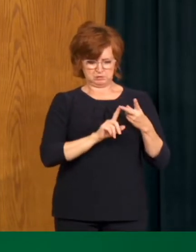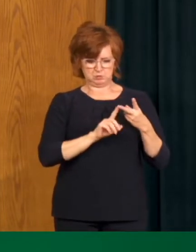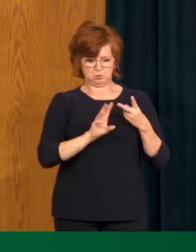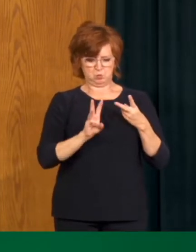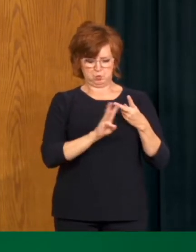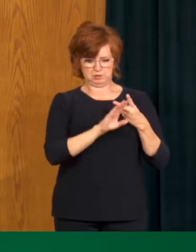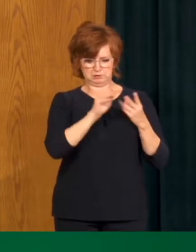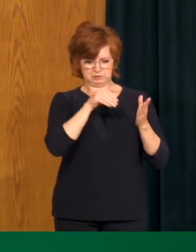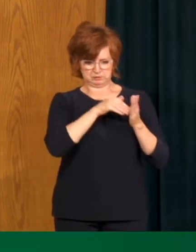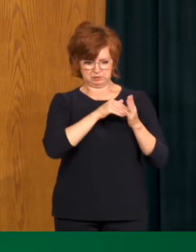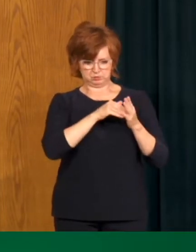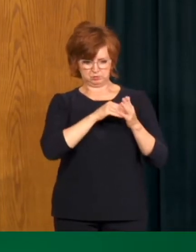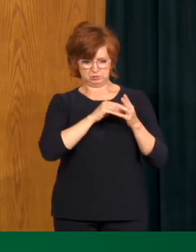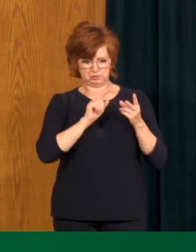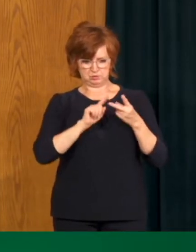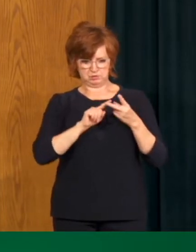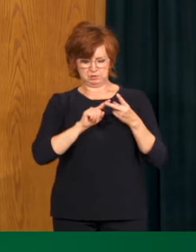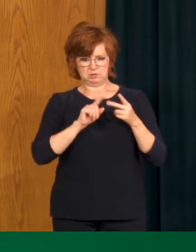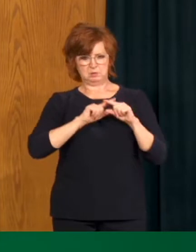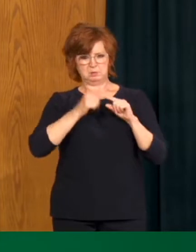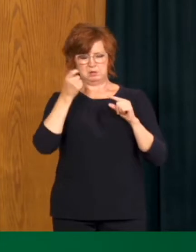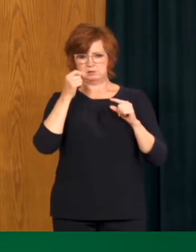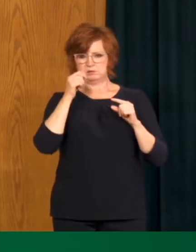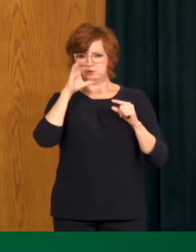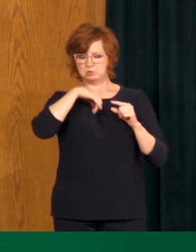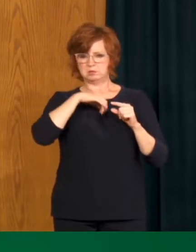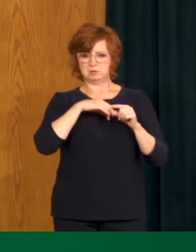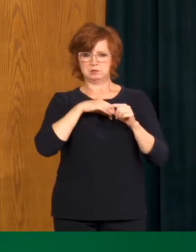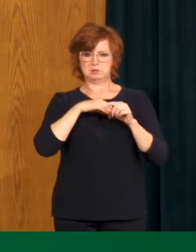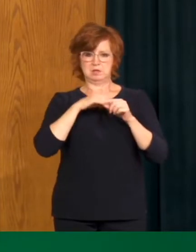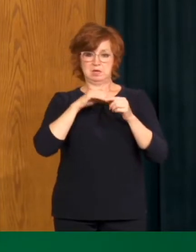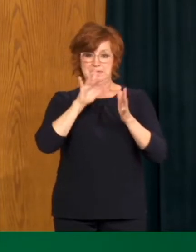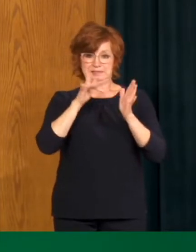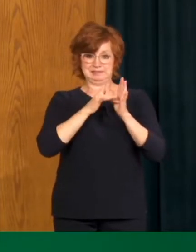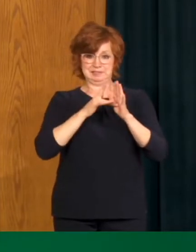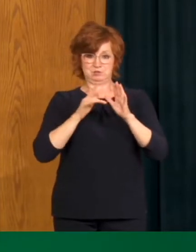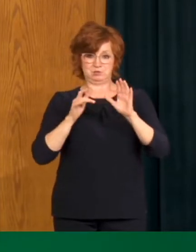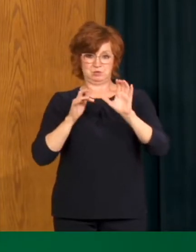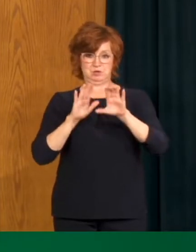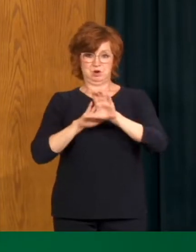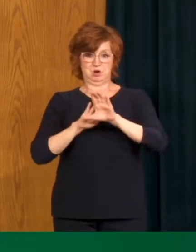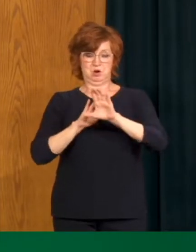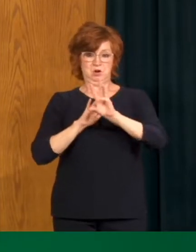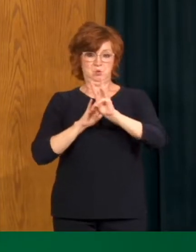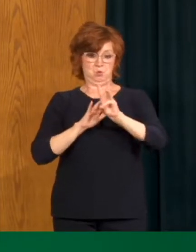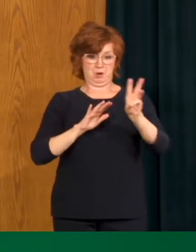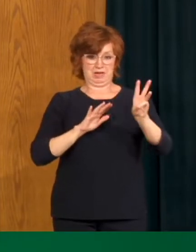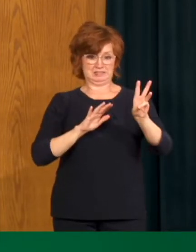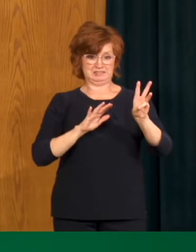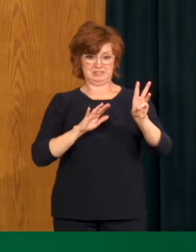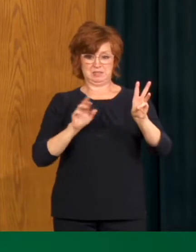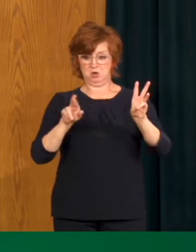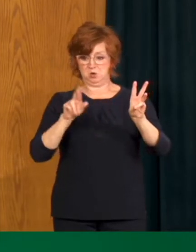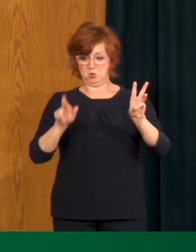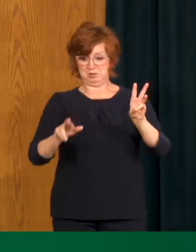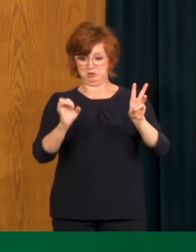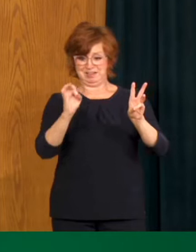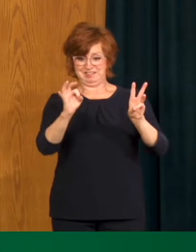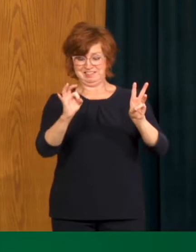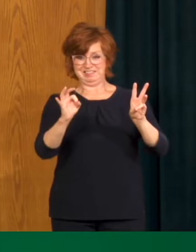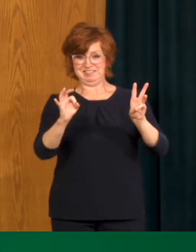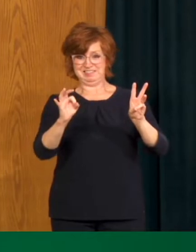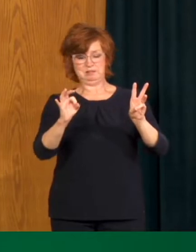regions stretch across the province. So I just wanted to clarify, like, are there any cases right now in